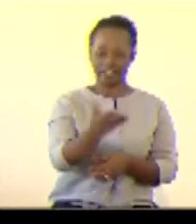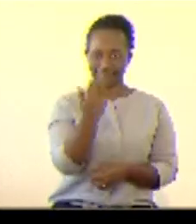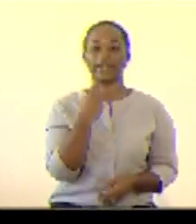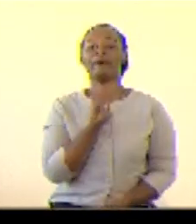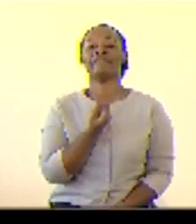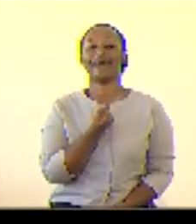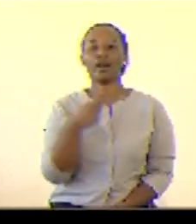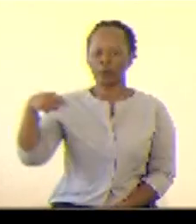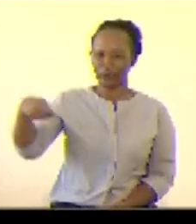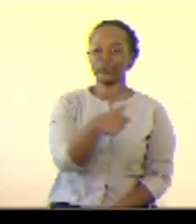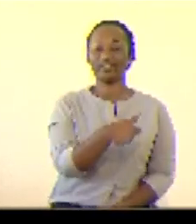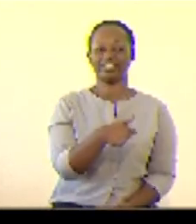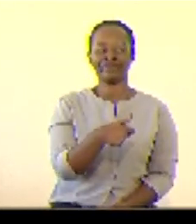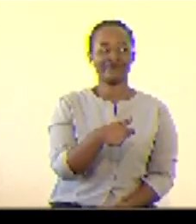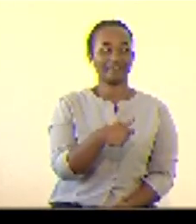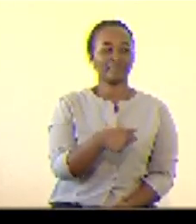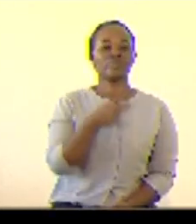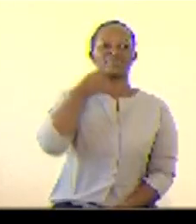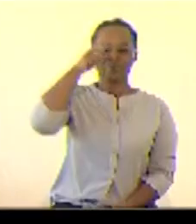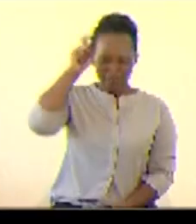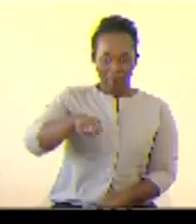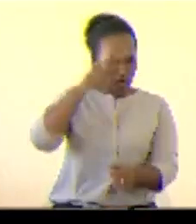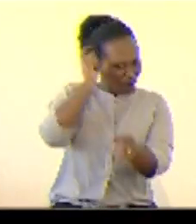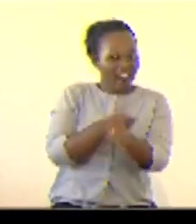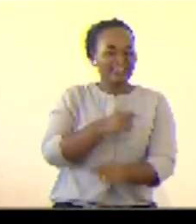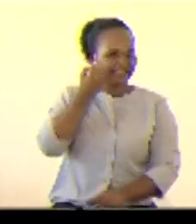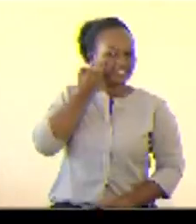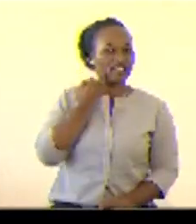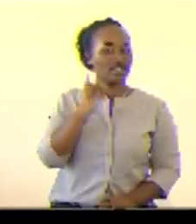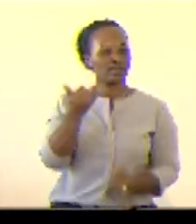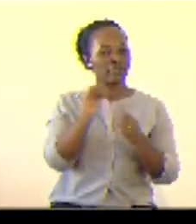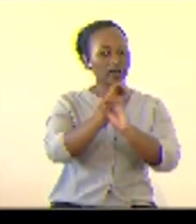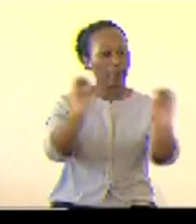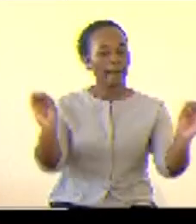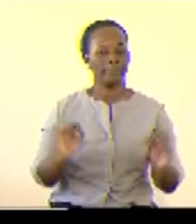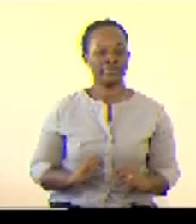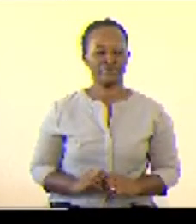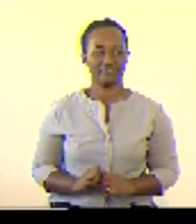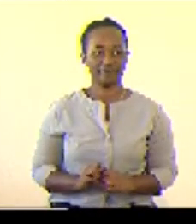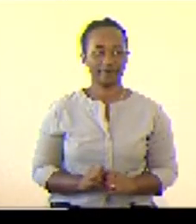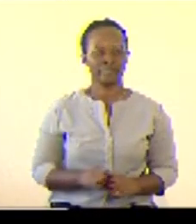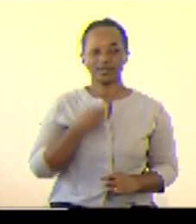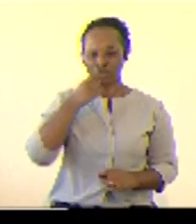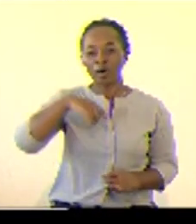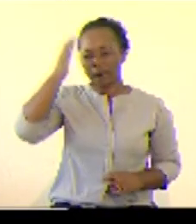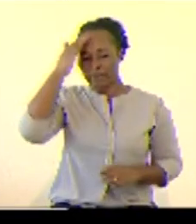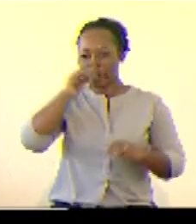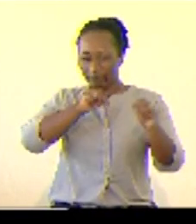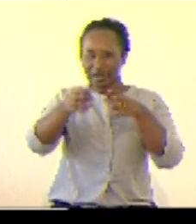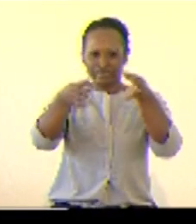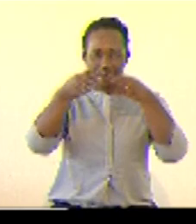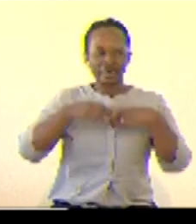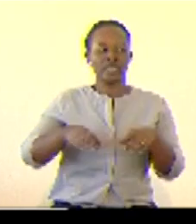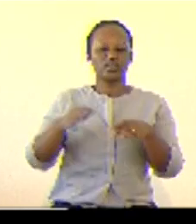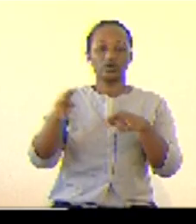take something for, so you should be hard on them. So you have to know how to control and manage financial resources. Otherwise, your business